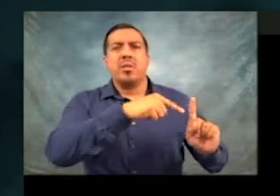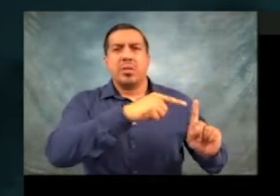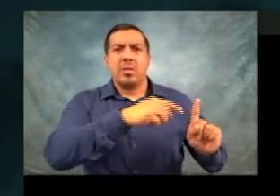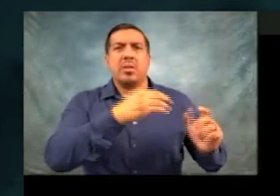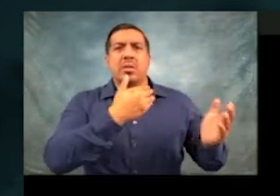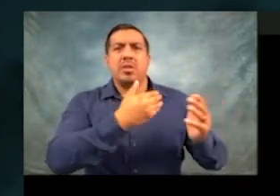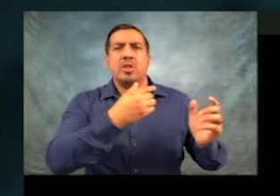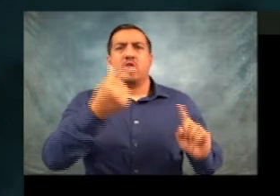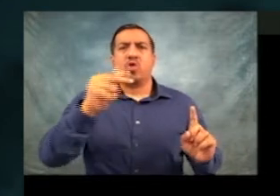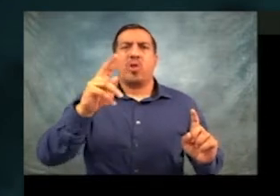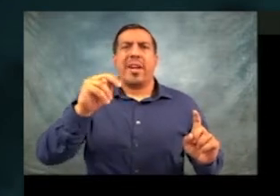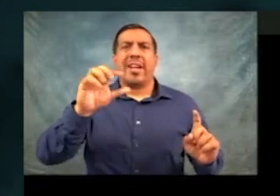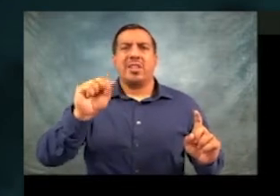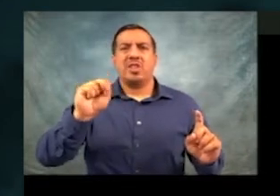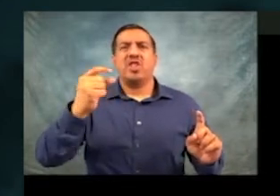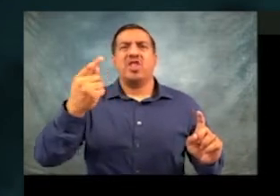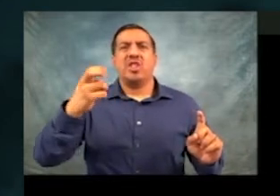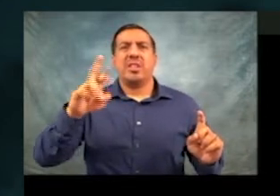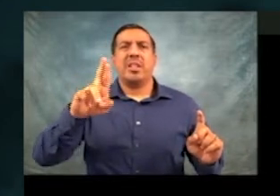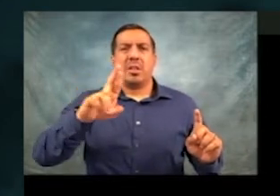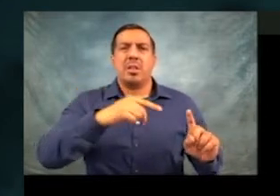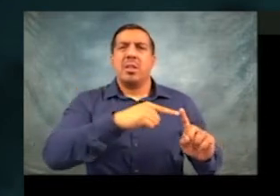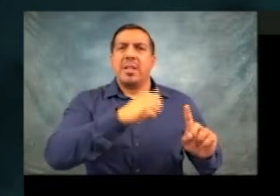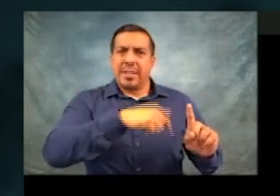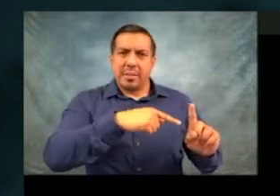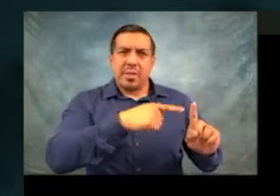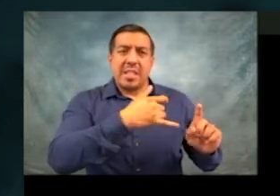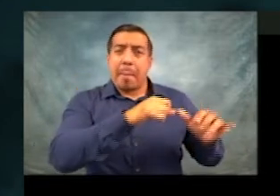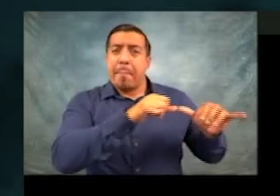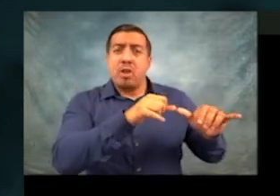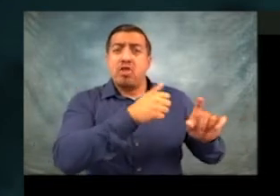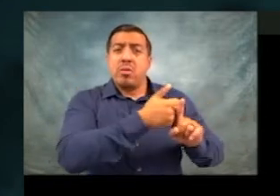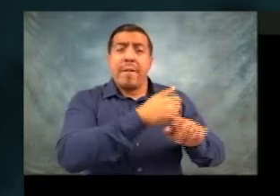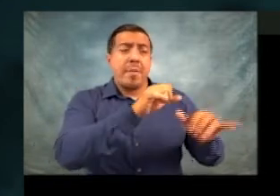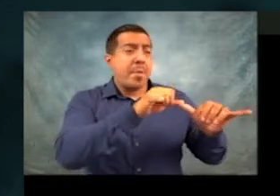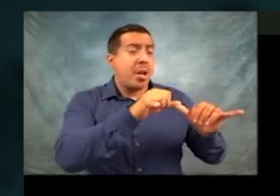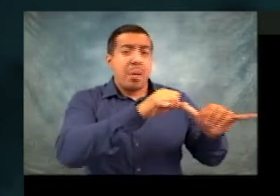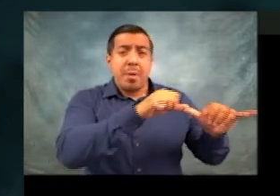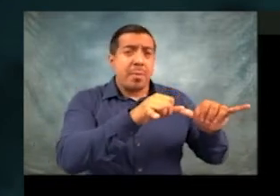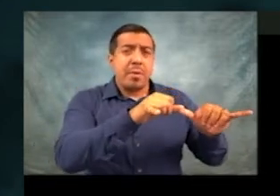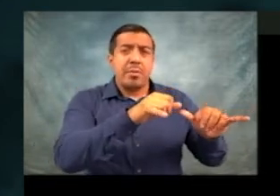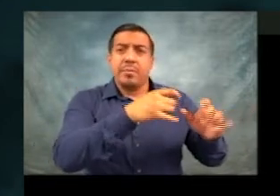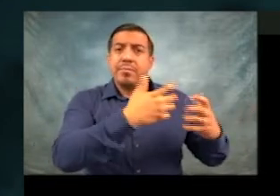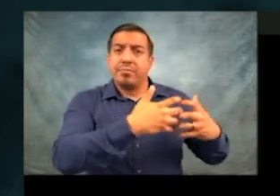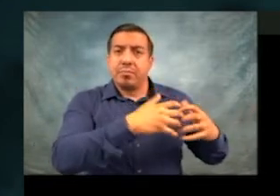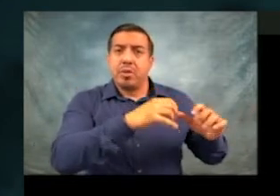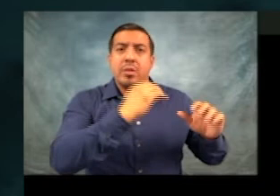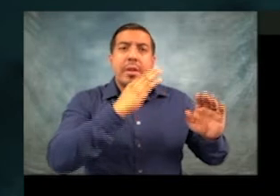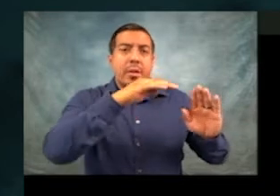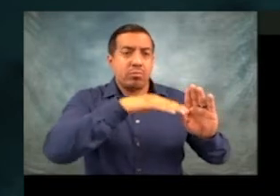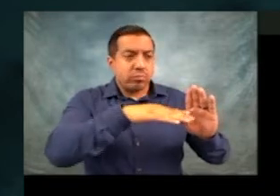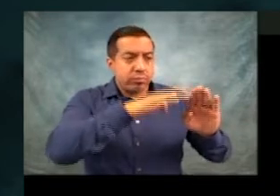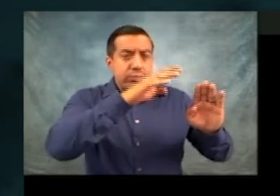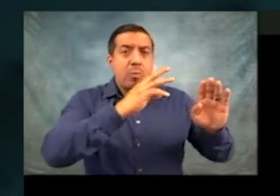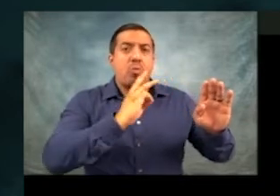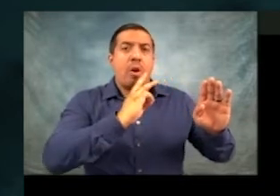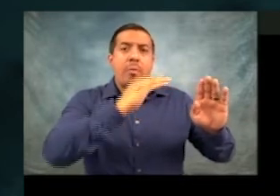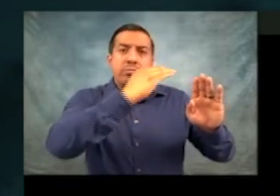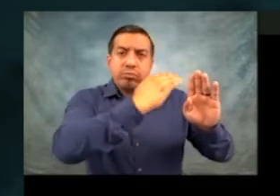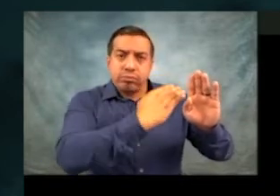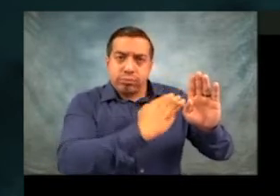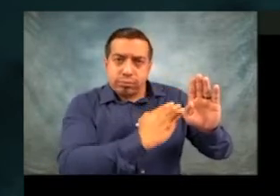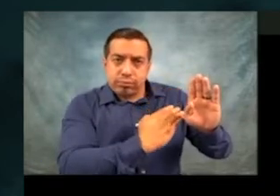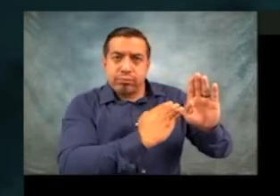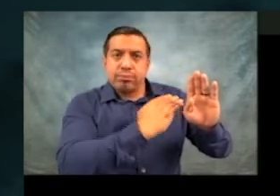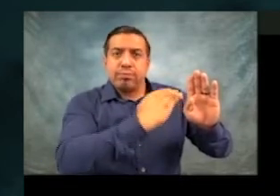Grand Chenier in Cameron Parish. And so it's measuring, it's doing its thing, right? So there's low tide, high tide, low tide, high tide,